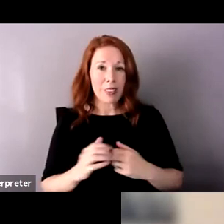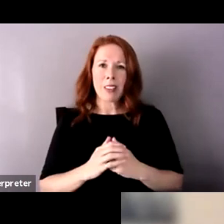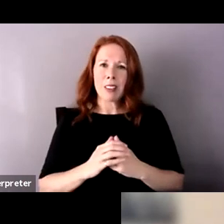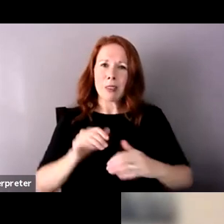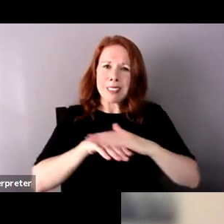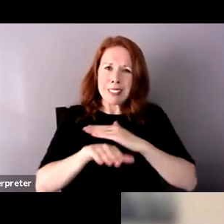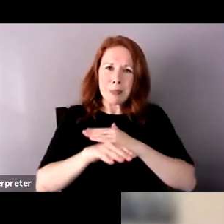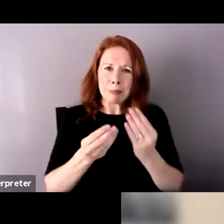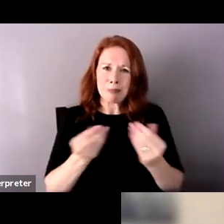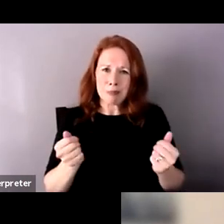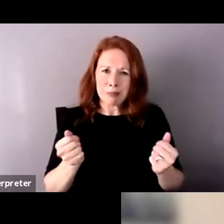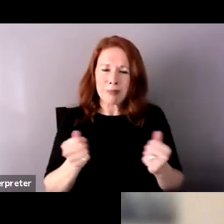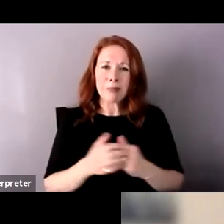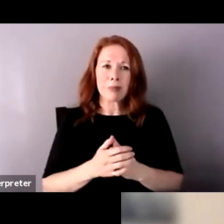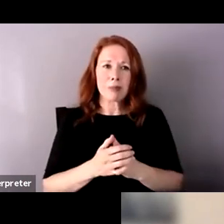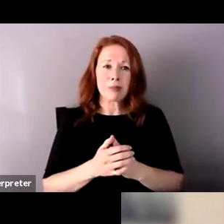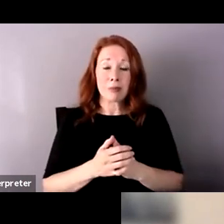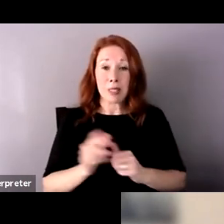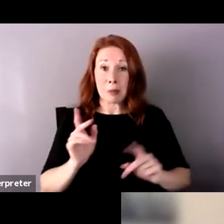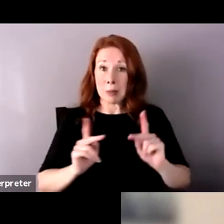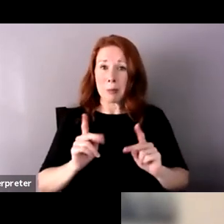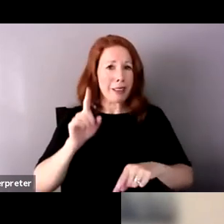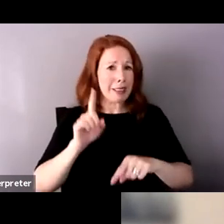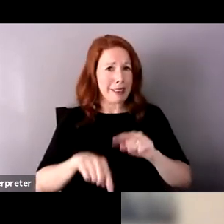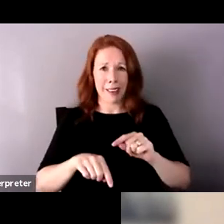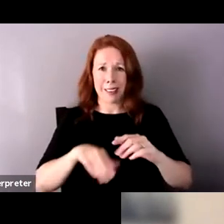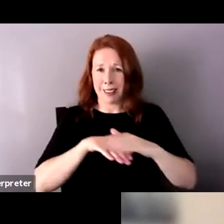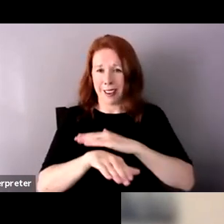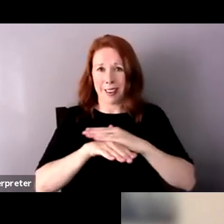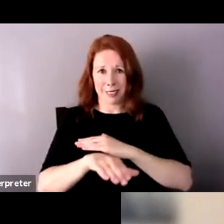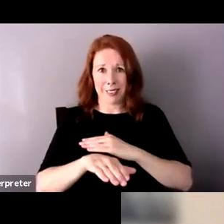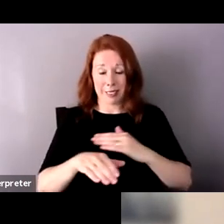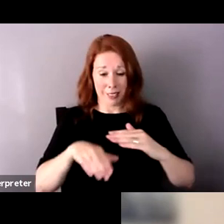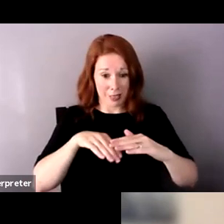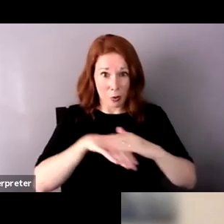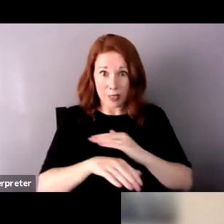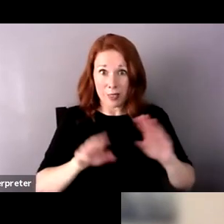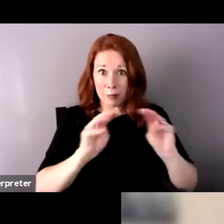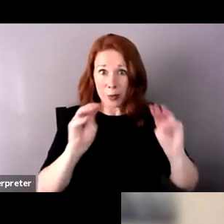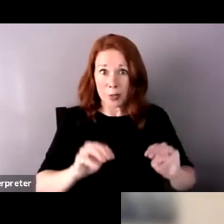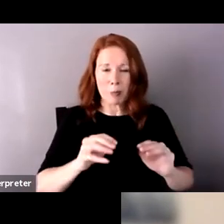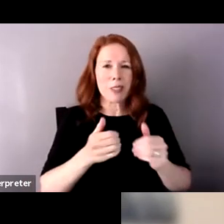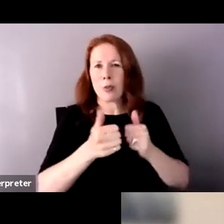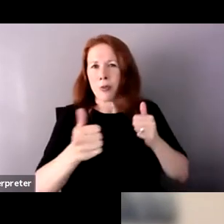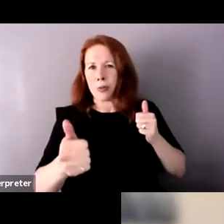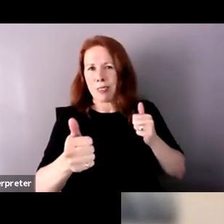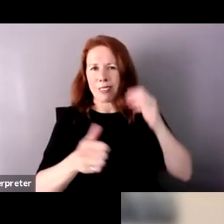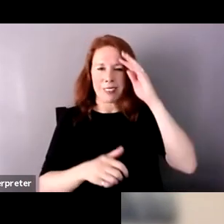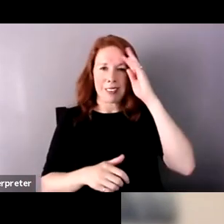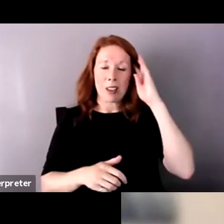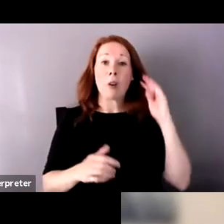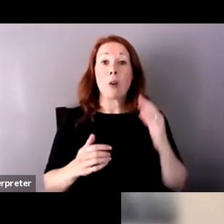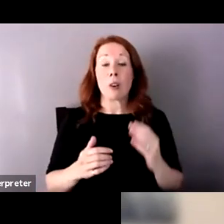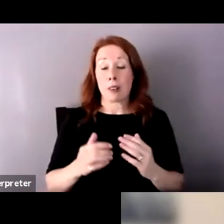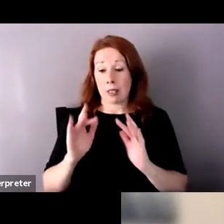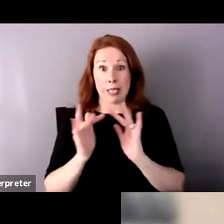accessibility solutions for those who are not geographically able to access the physical museum, or maybe have limited internet